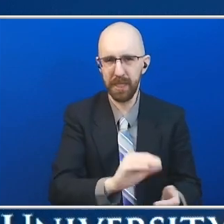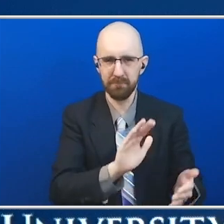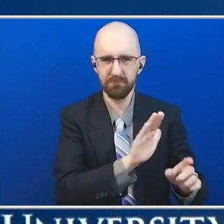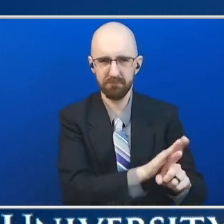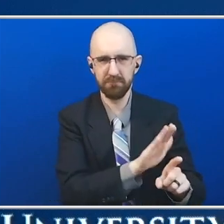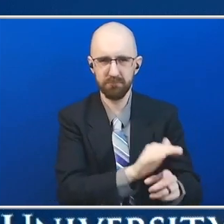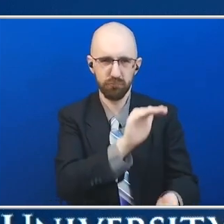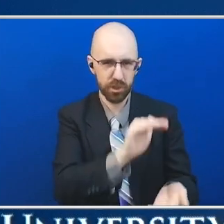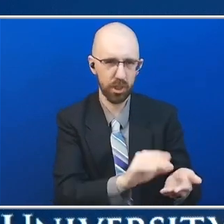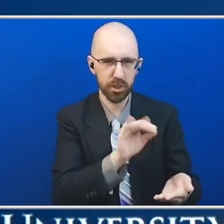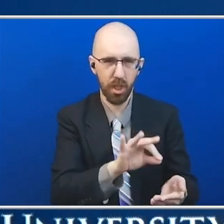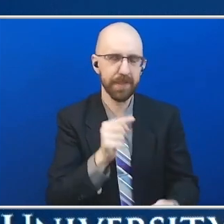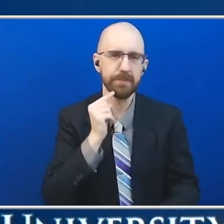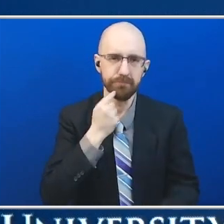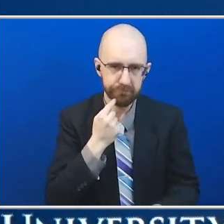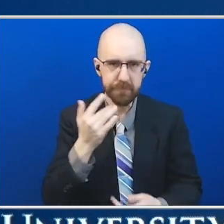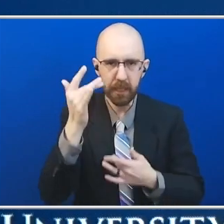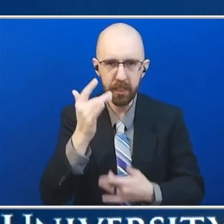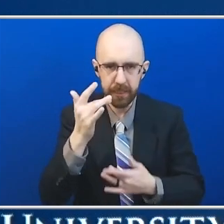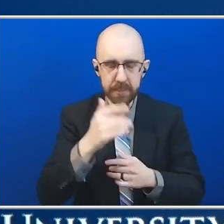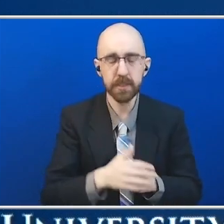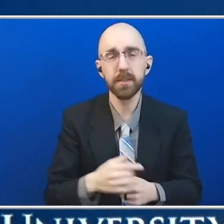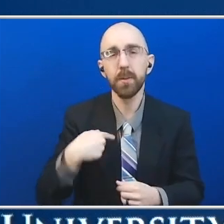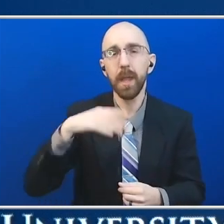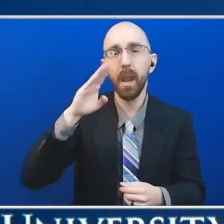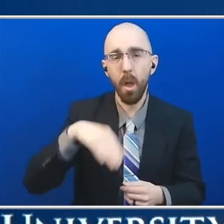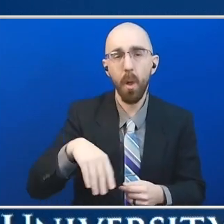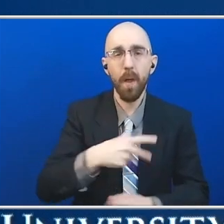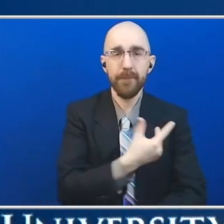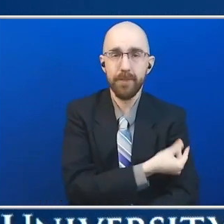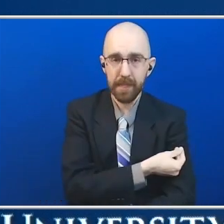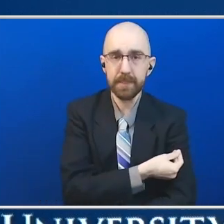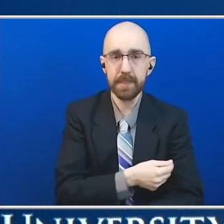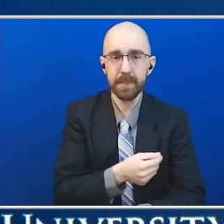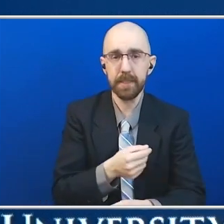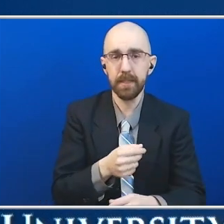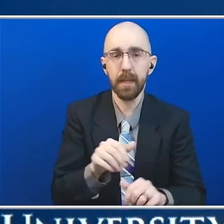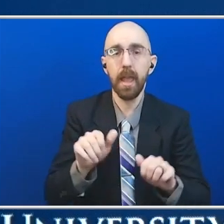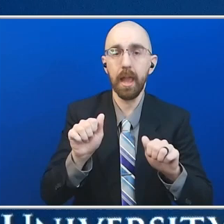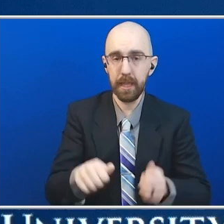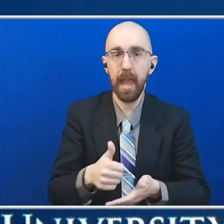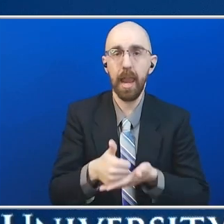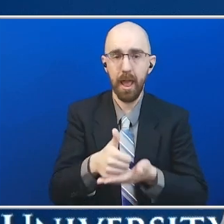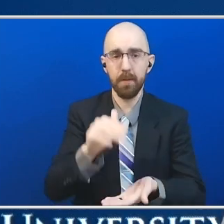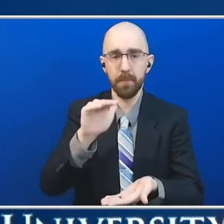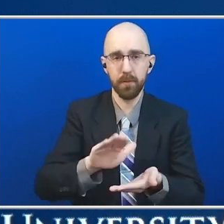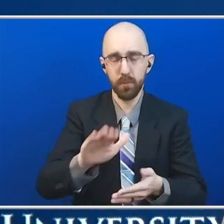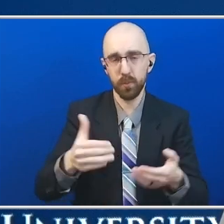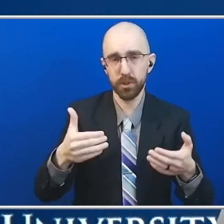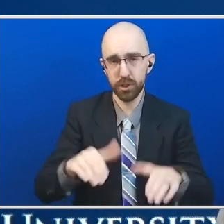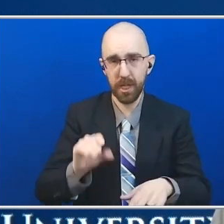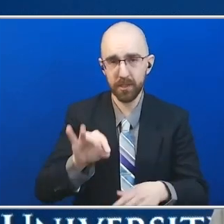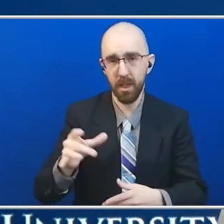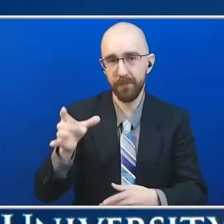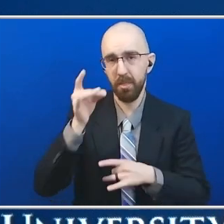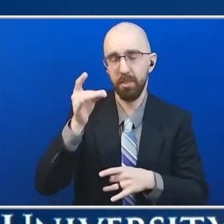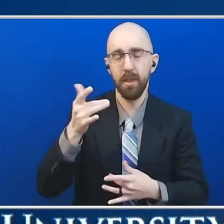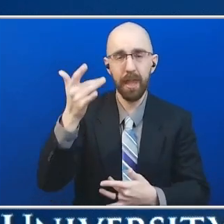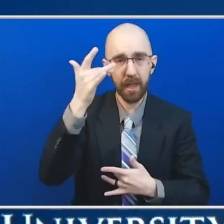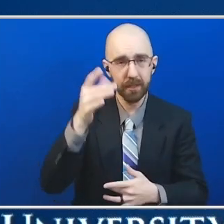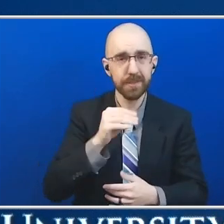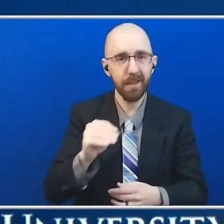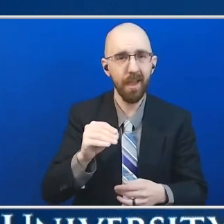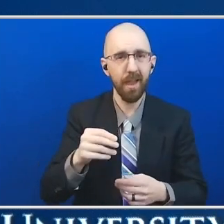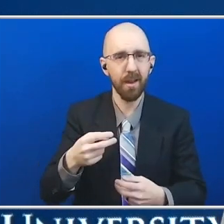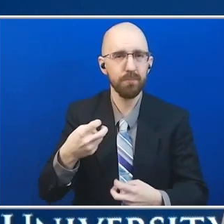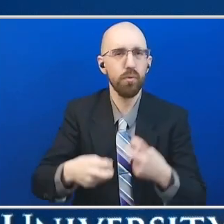severe illness. But we know that the vaccine can help reduce your chance of illness and those complications. In fact, a couple weeks